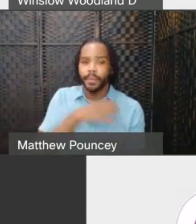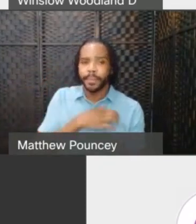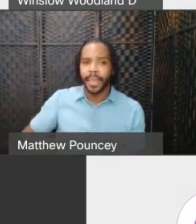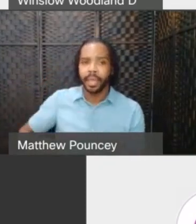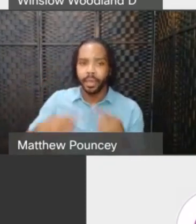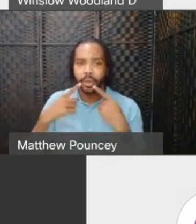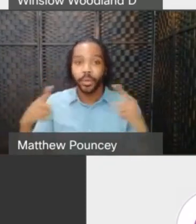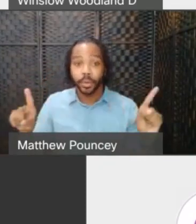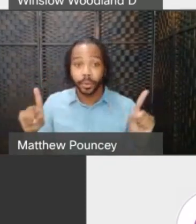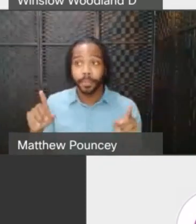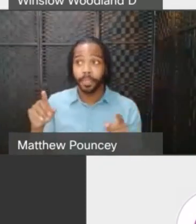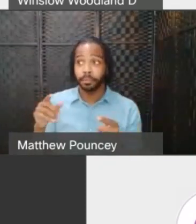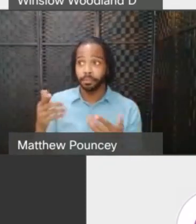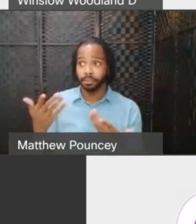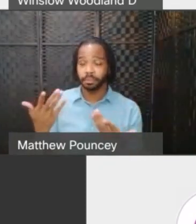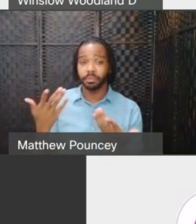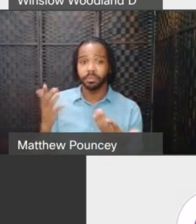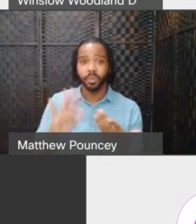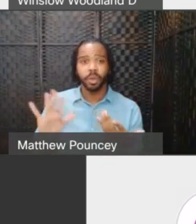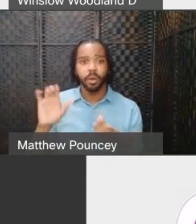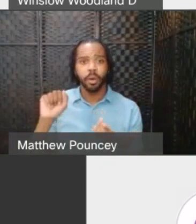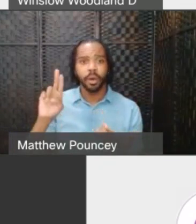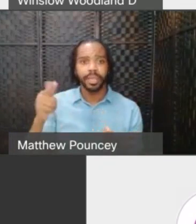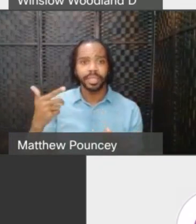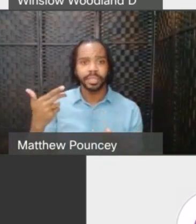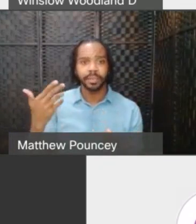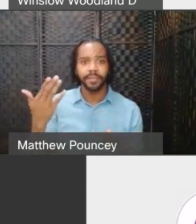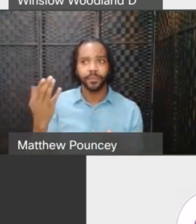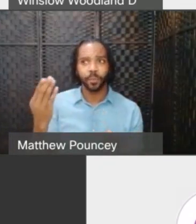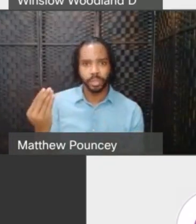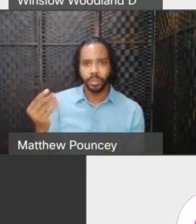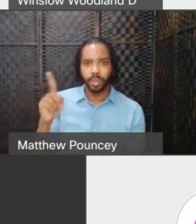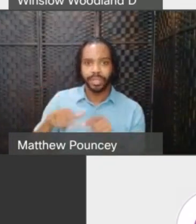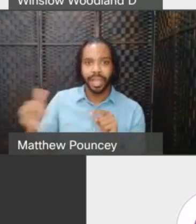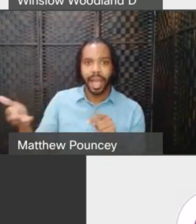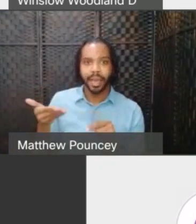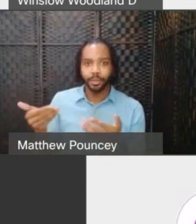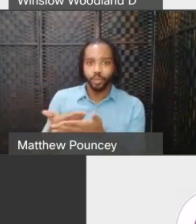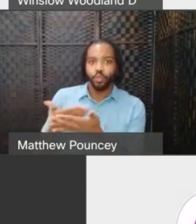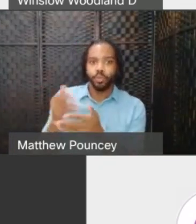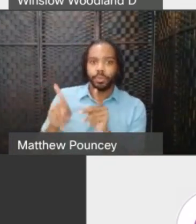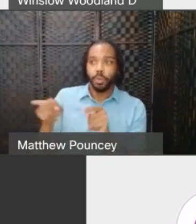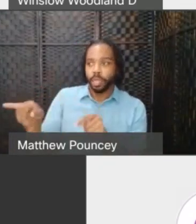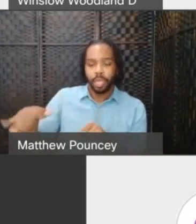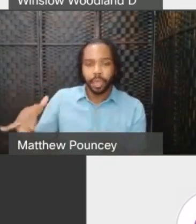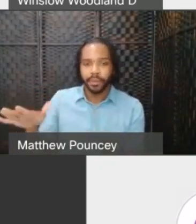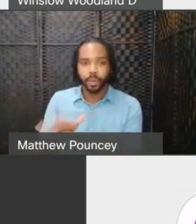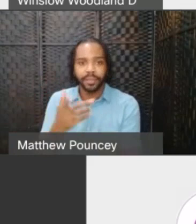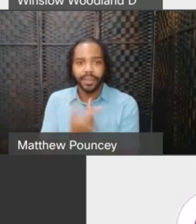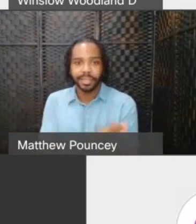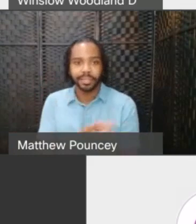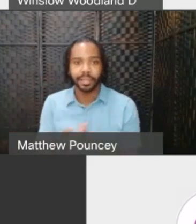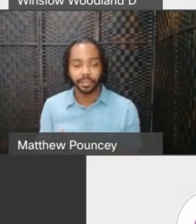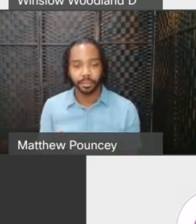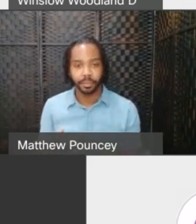out, effective, it was about August 14th, we couldn't hire any new people who were not fully vaccinated.